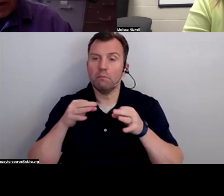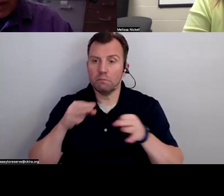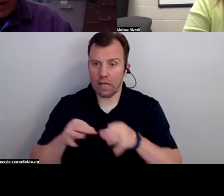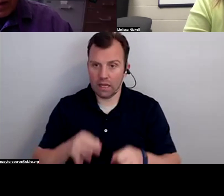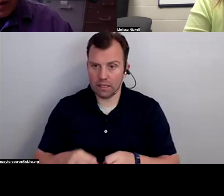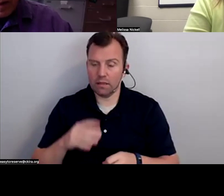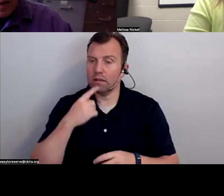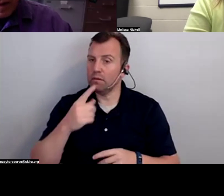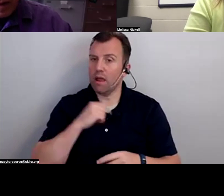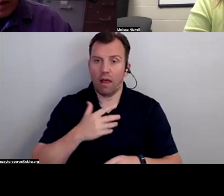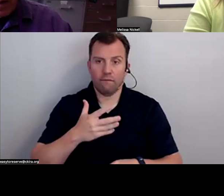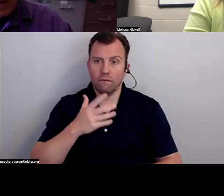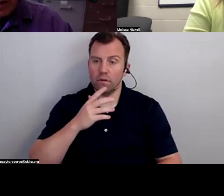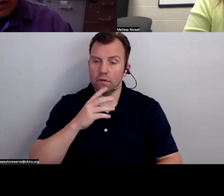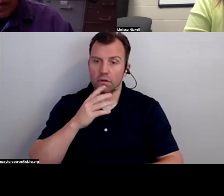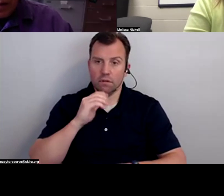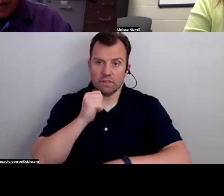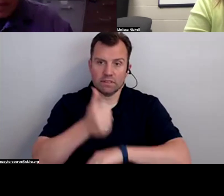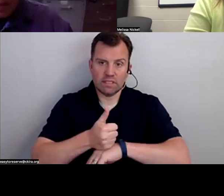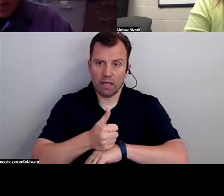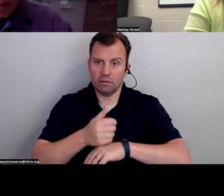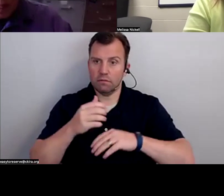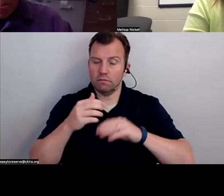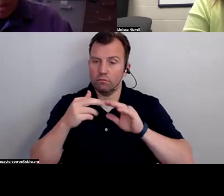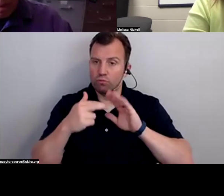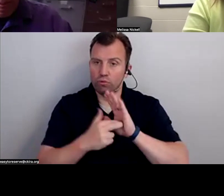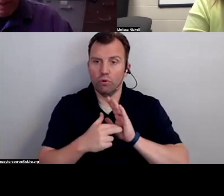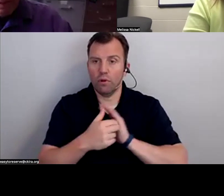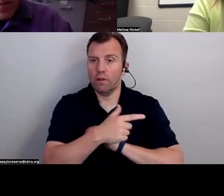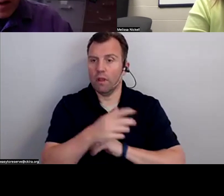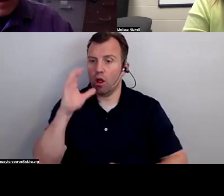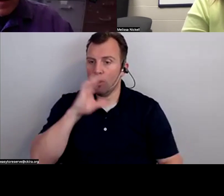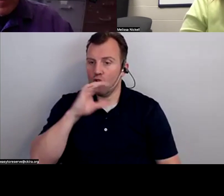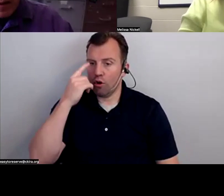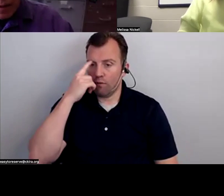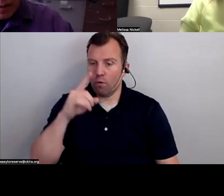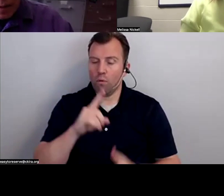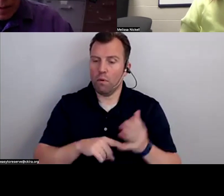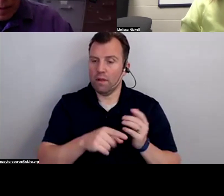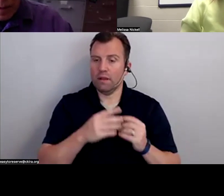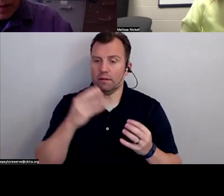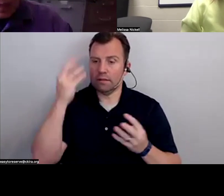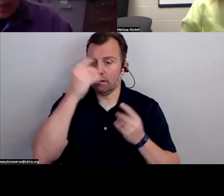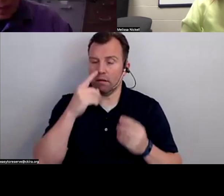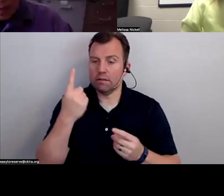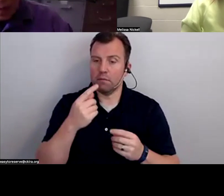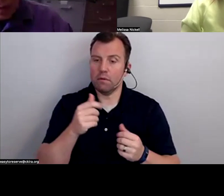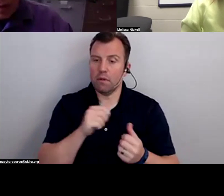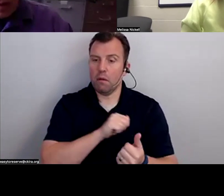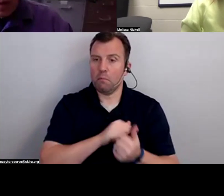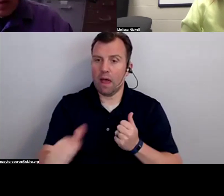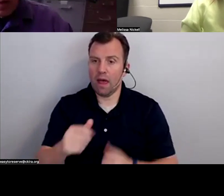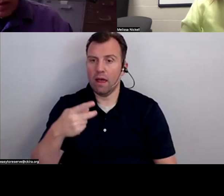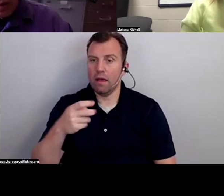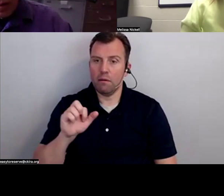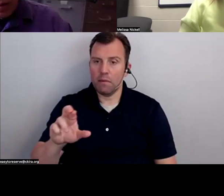ranking or it's not a hard cutoff, they look for what they would consider to be something has passed peer review, so it got